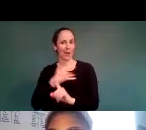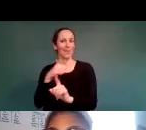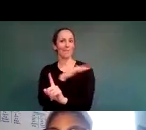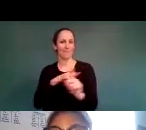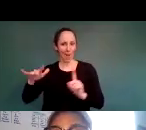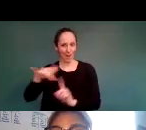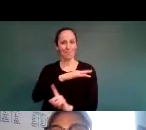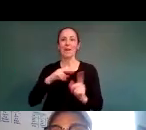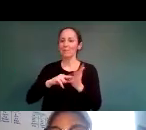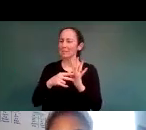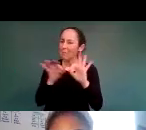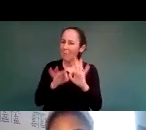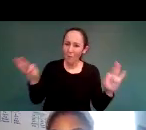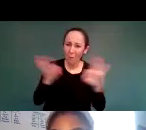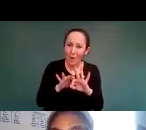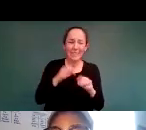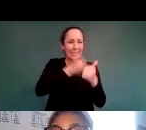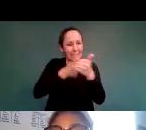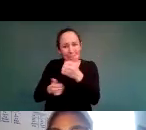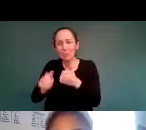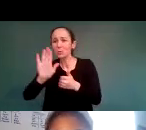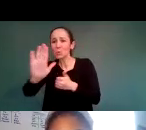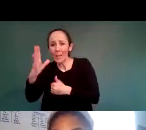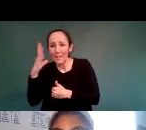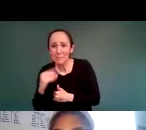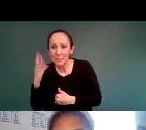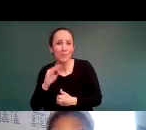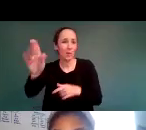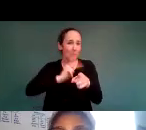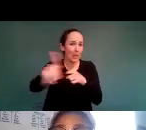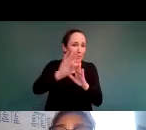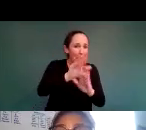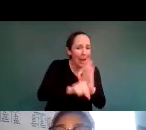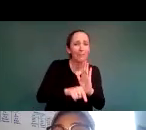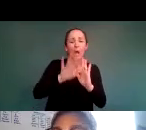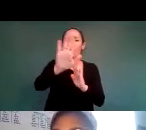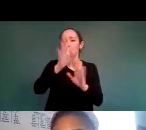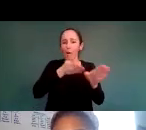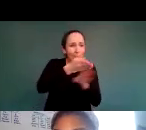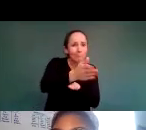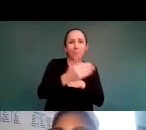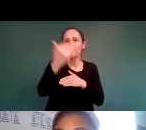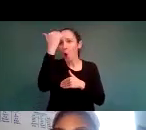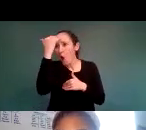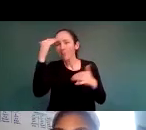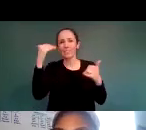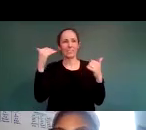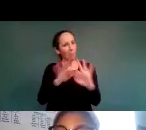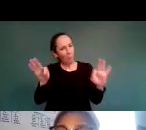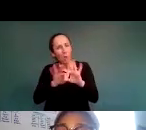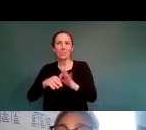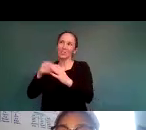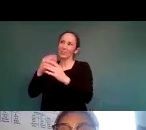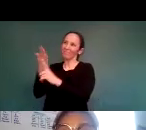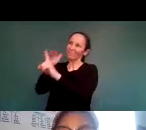of you with your own lived experiences and your professional background and expertise to be having conversations with our decision maker